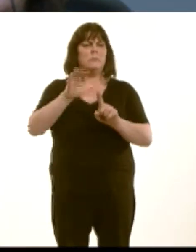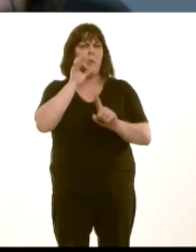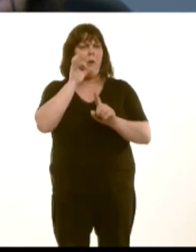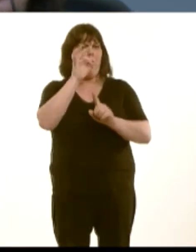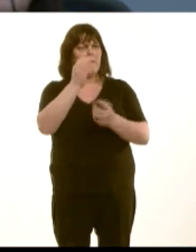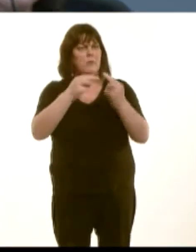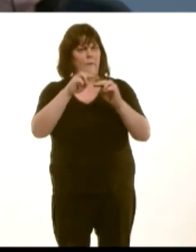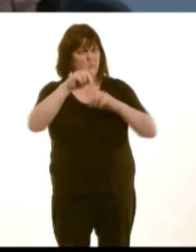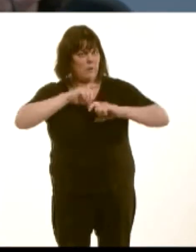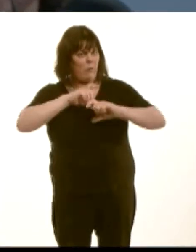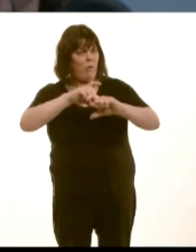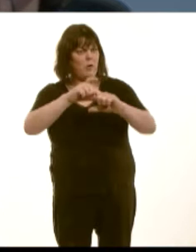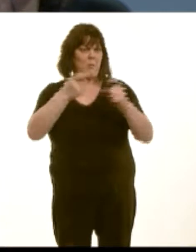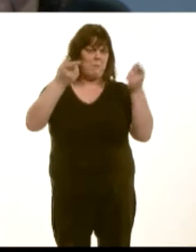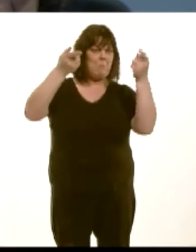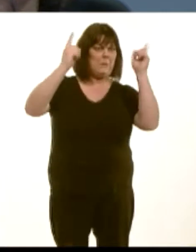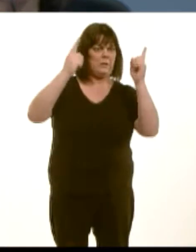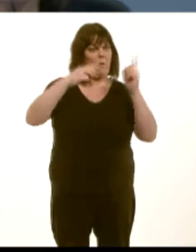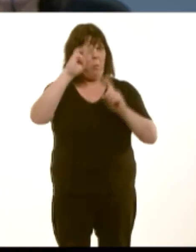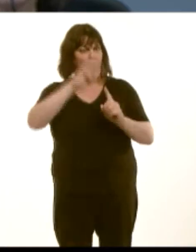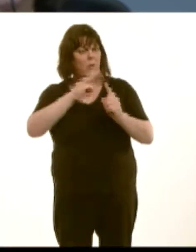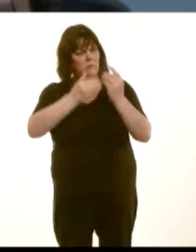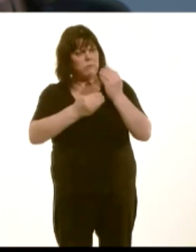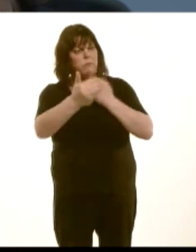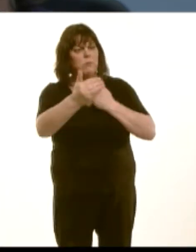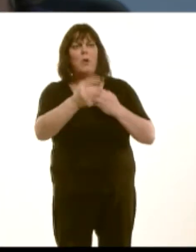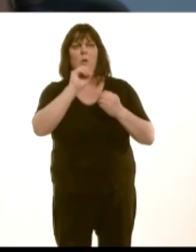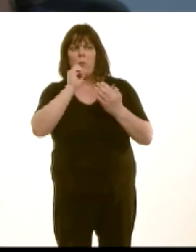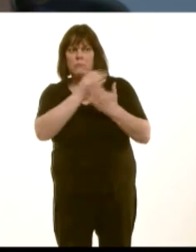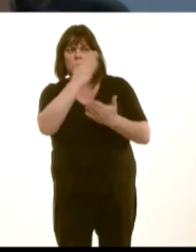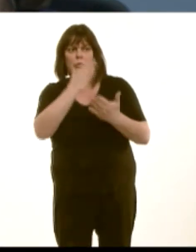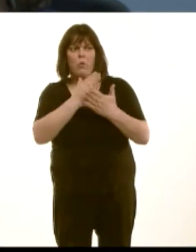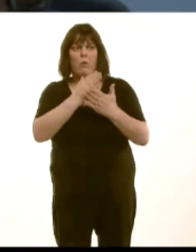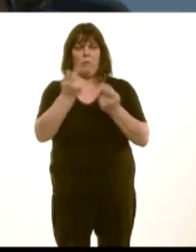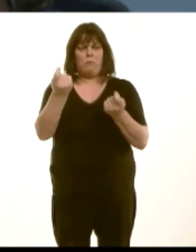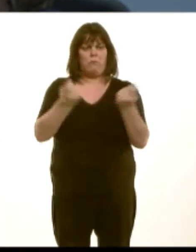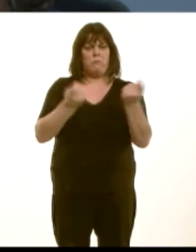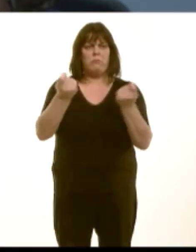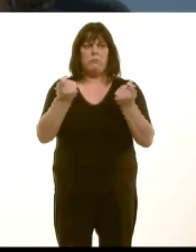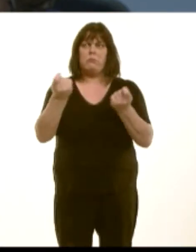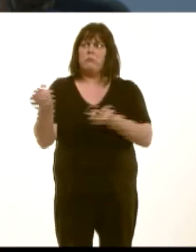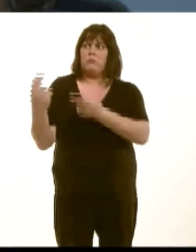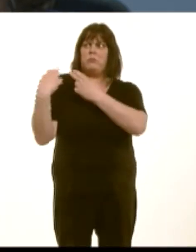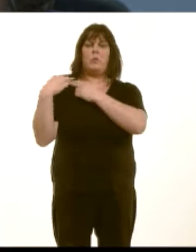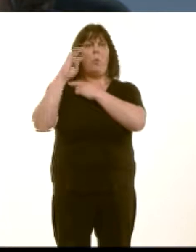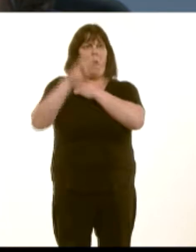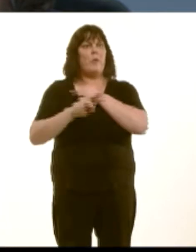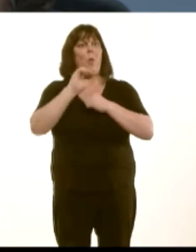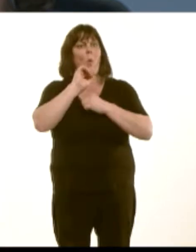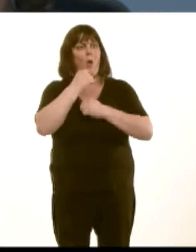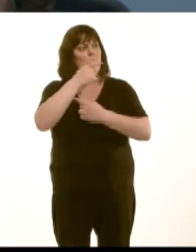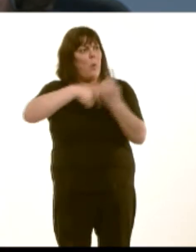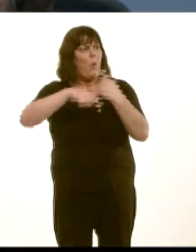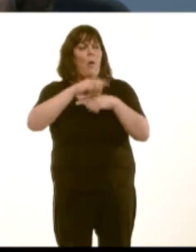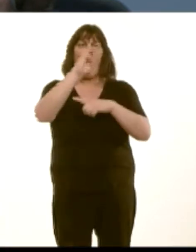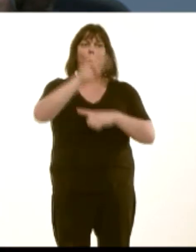continue to be First Minister over the next few years, that you will ensure that further powers will be devolved so that they are closer to the people? And